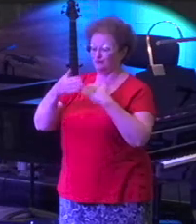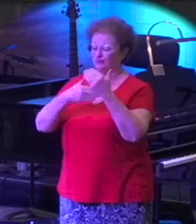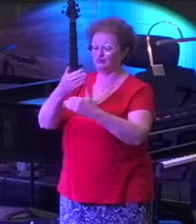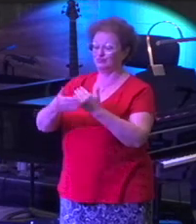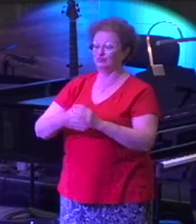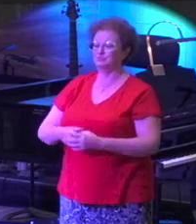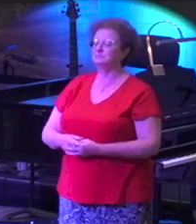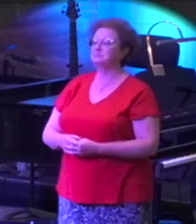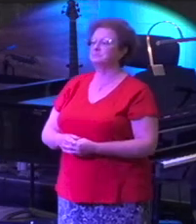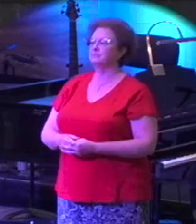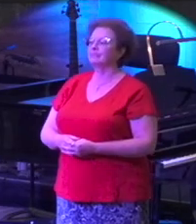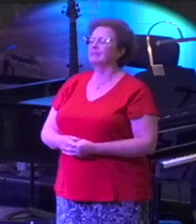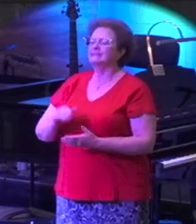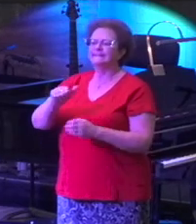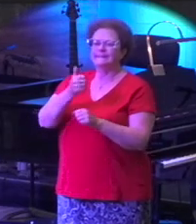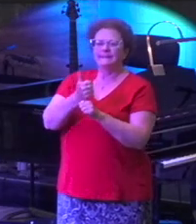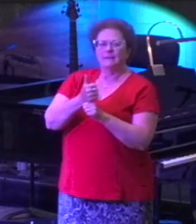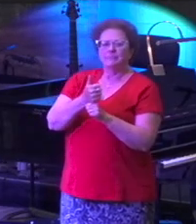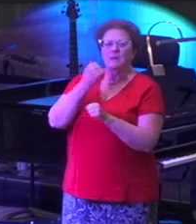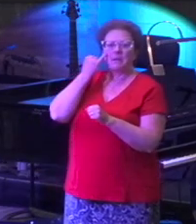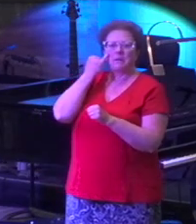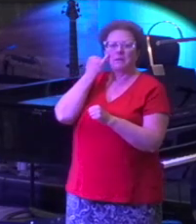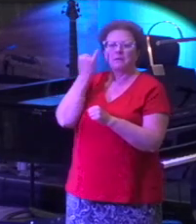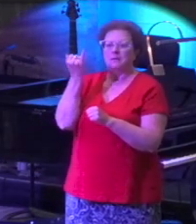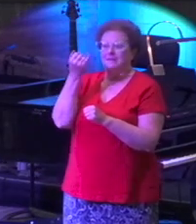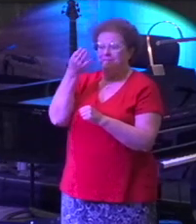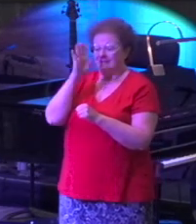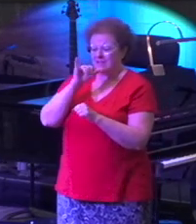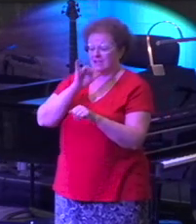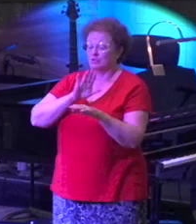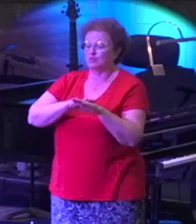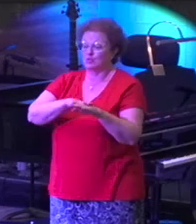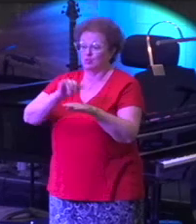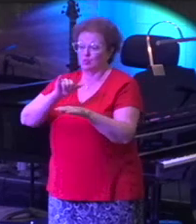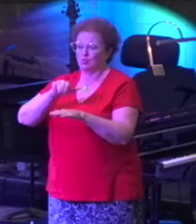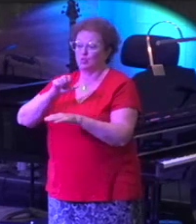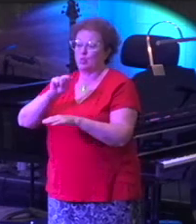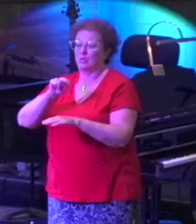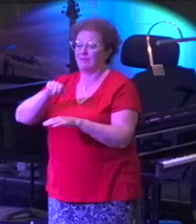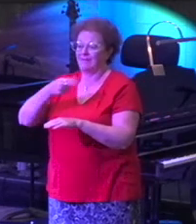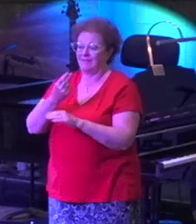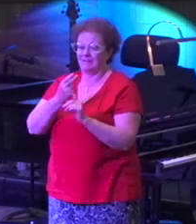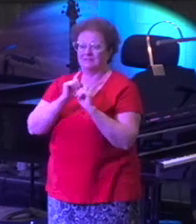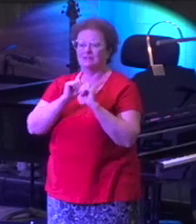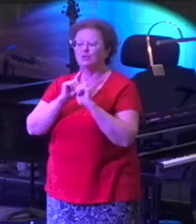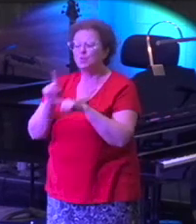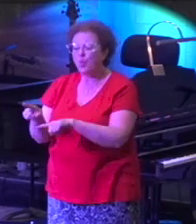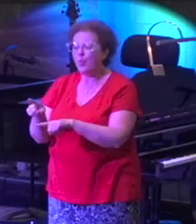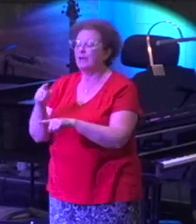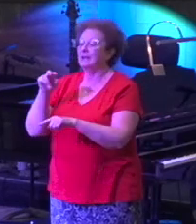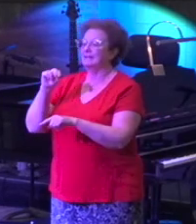let's set some context. When God called Jonah to speak his word in Nineveh, Jonah was already a